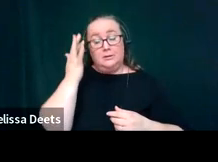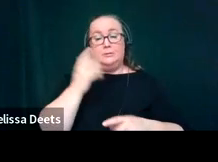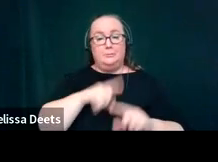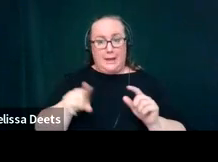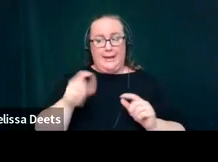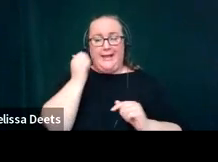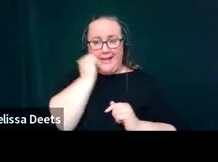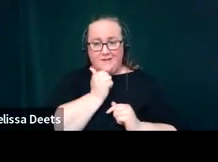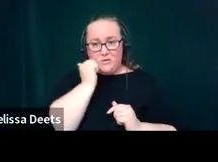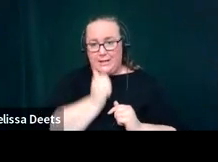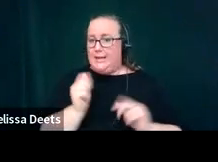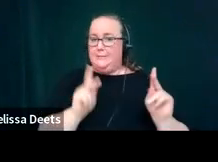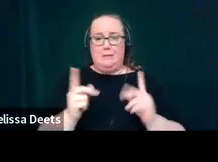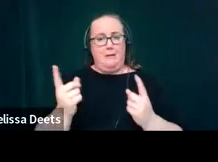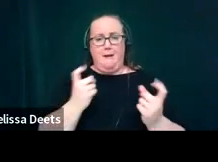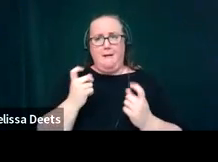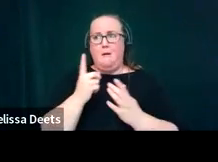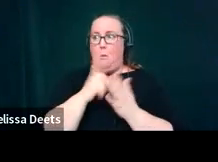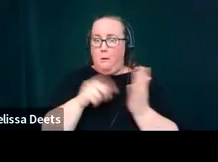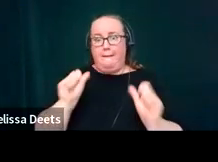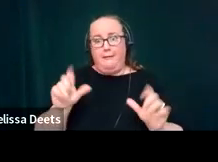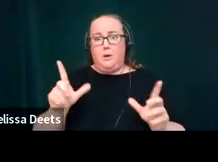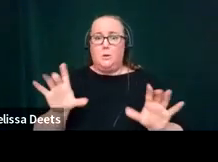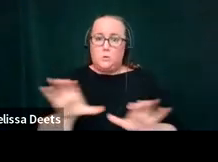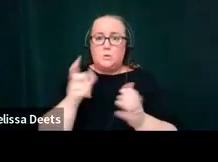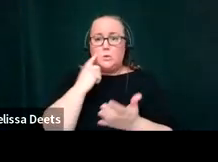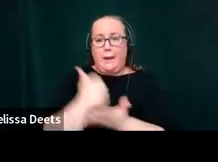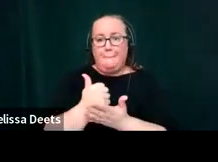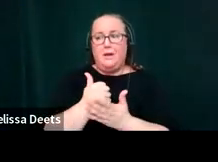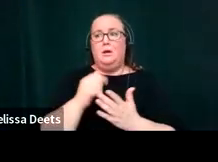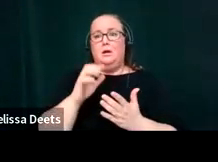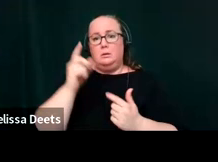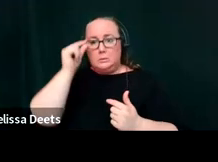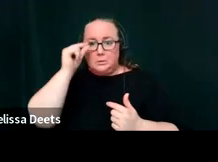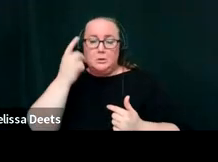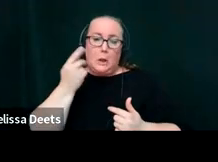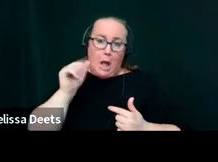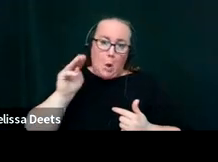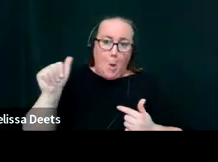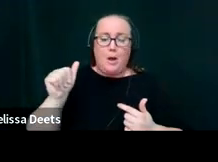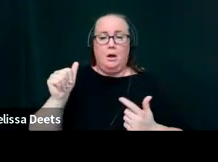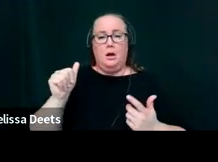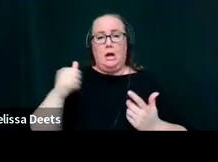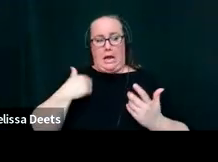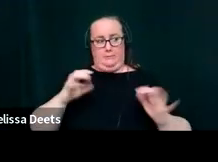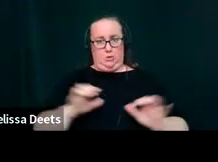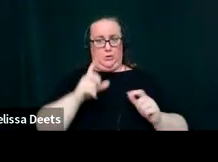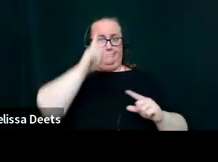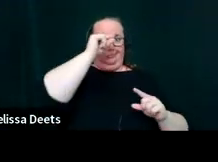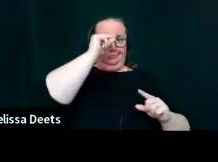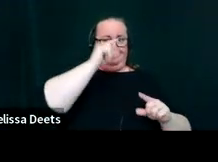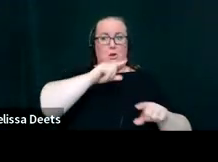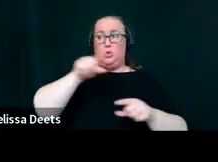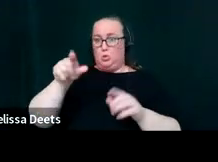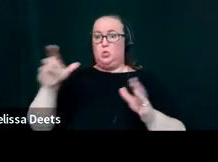ask me, what more can I do for my glaucoma? I'm using my prescribed medications appropriately. I underwent the laser or surgery you asked